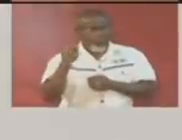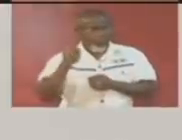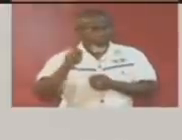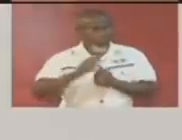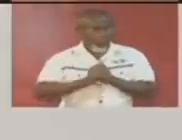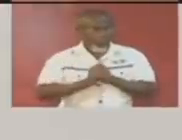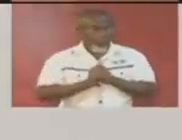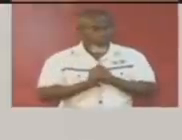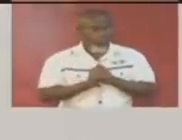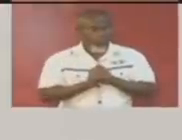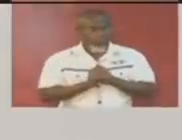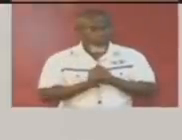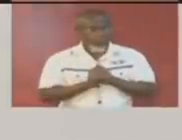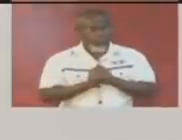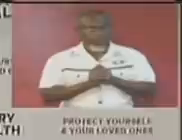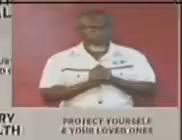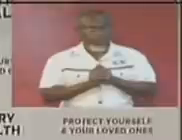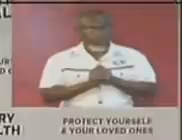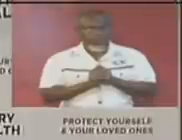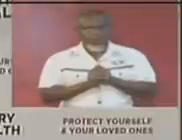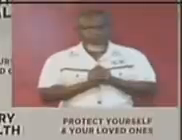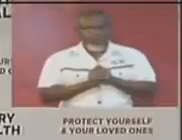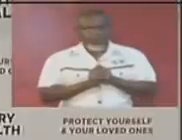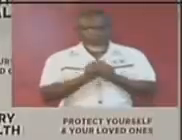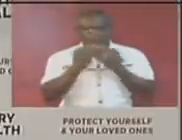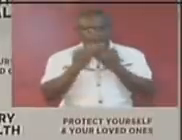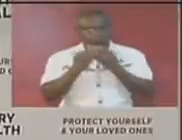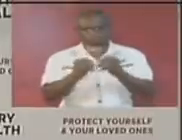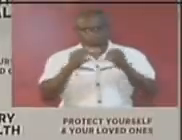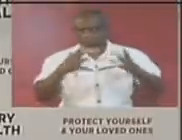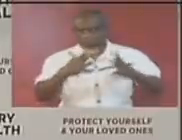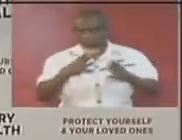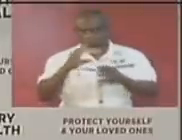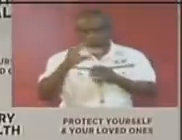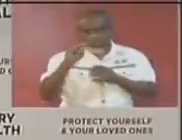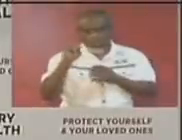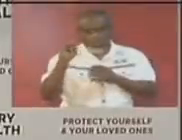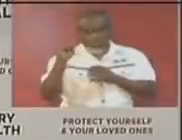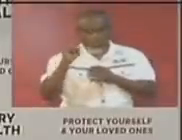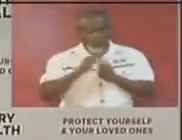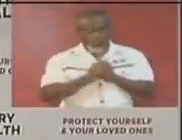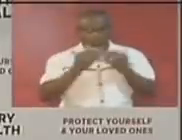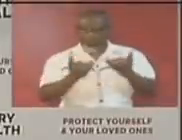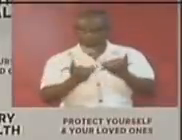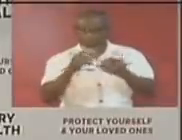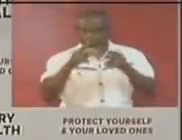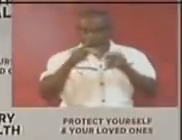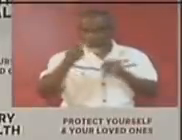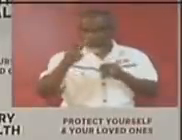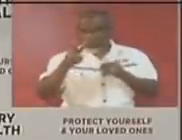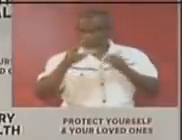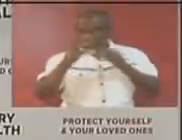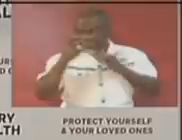WHO PAHO level, at that level. Thank you very much, CMO. We go now to TV6, please.